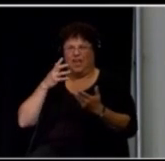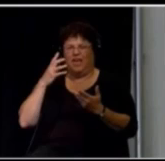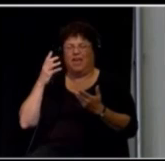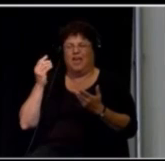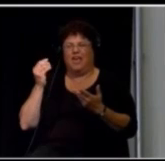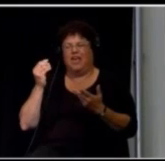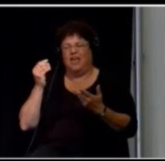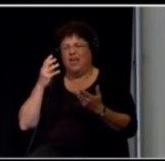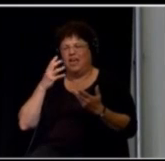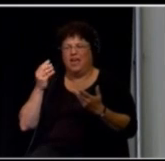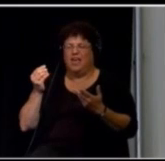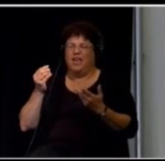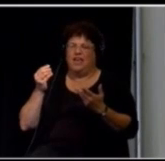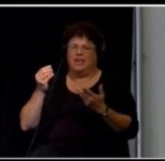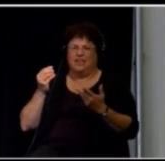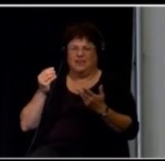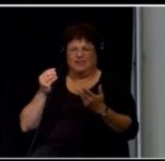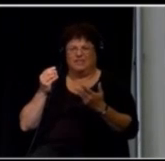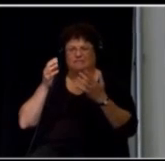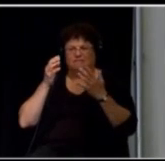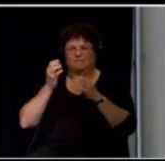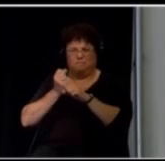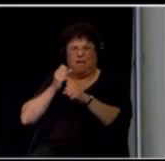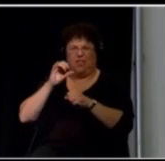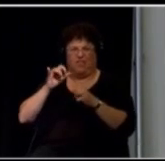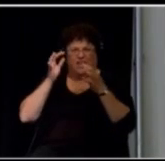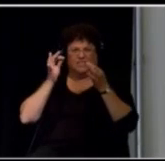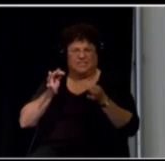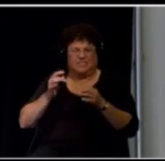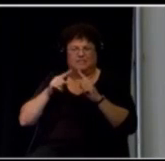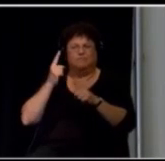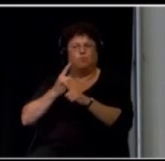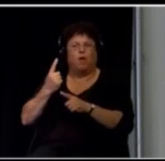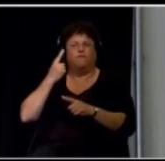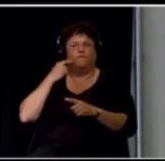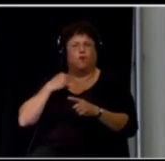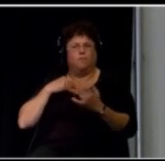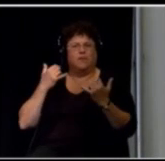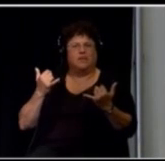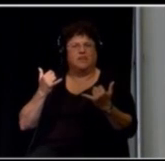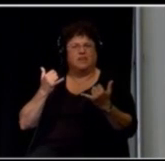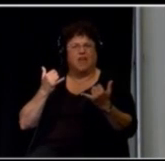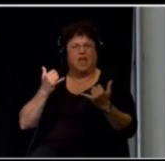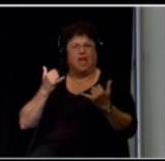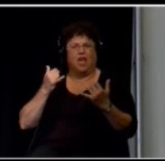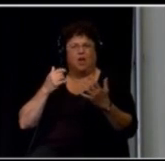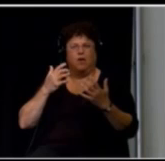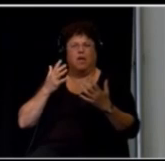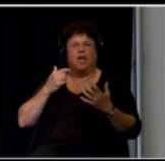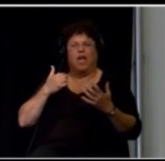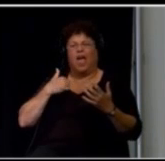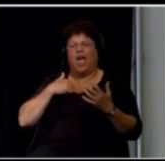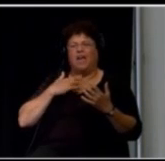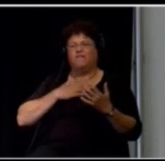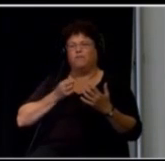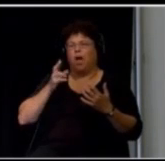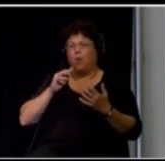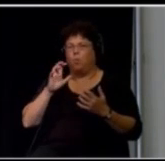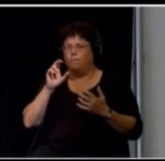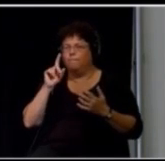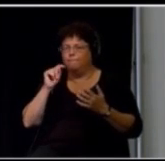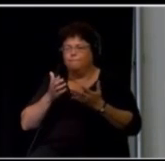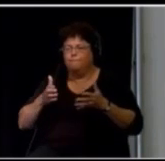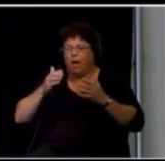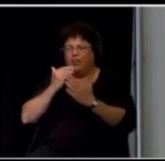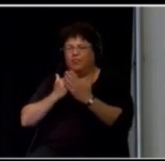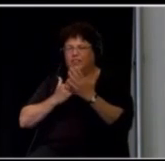and make that decision, but it's the right one for me at this point to go check off a few things on my bucket list